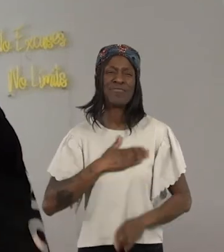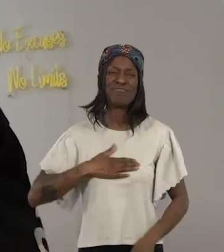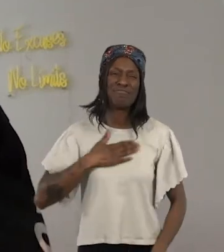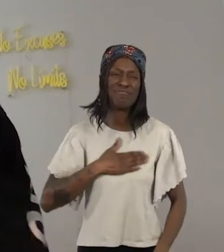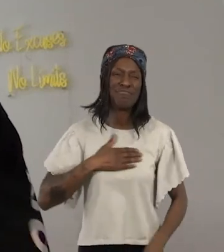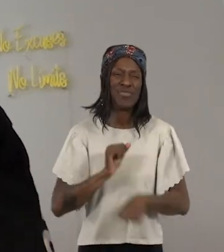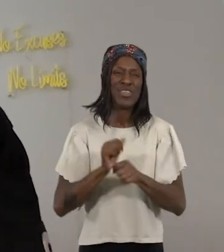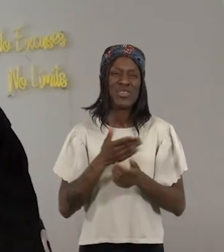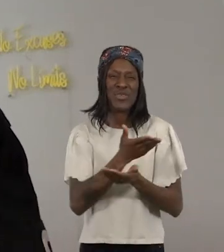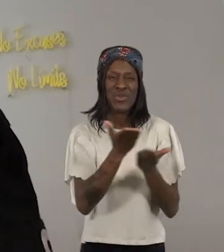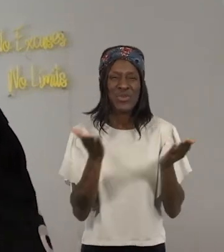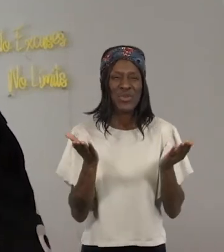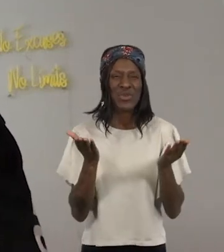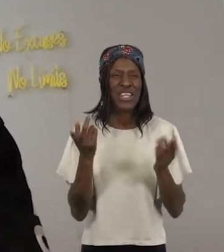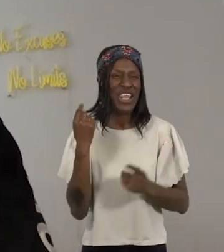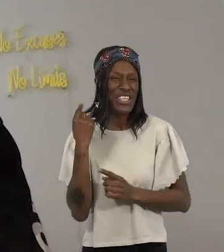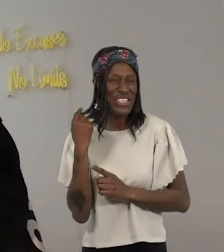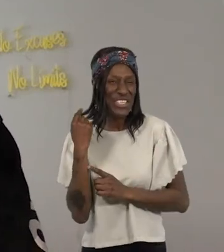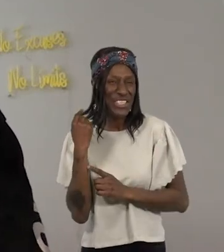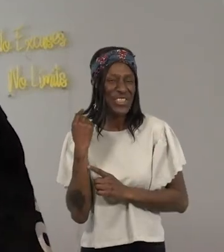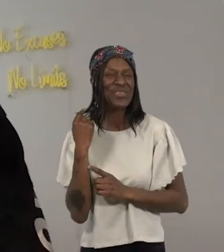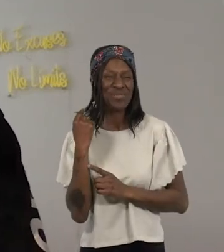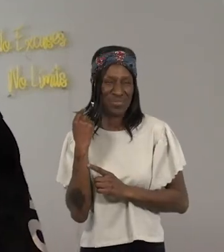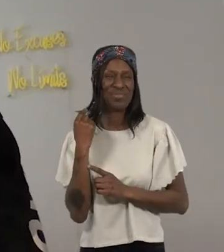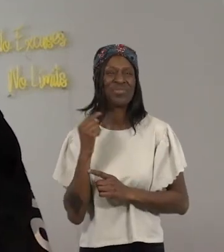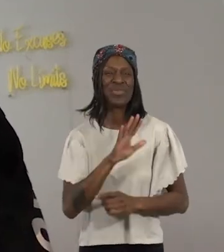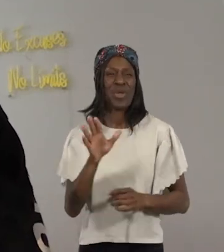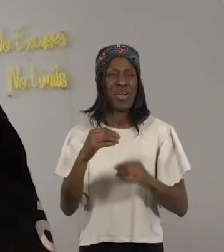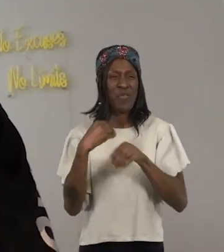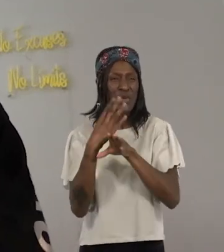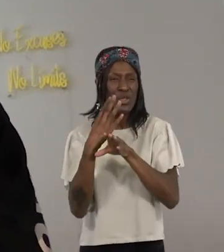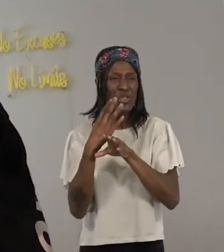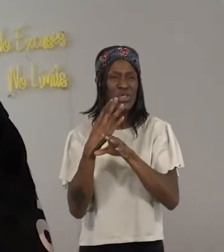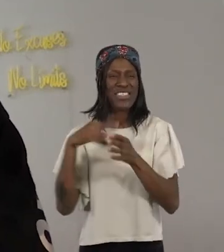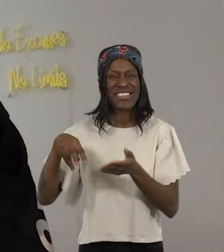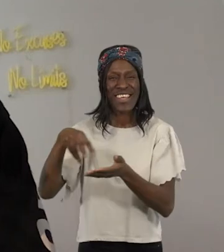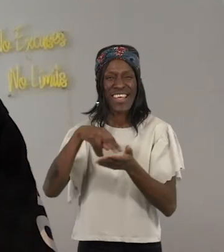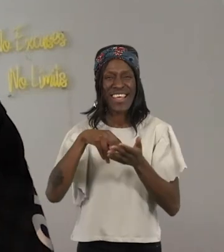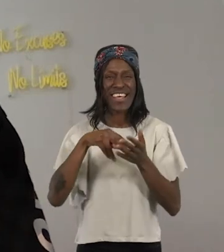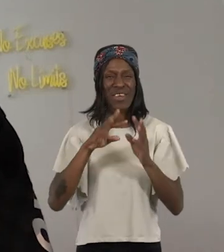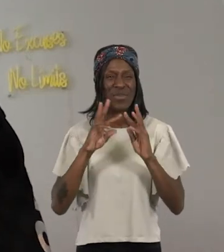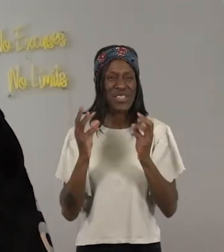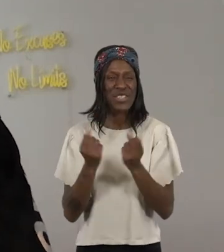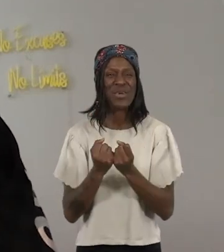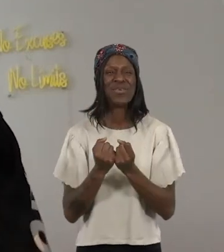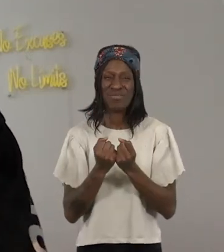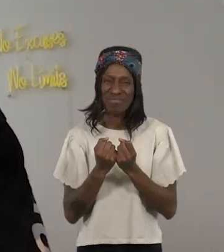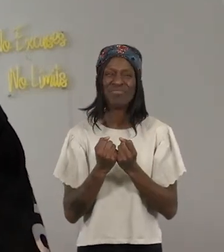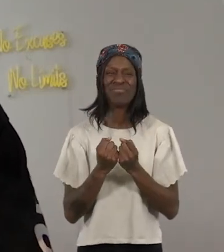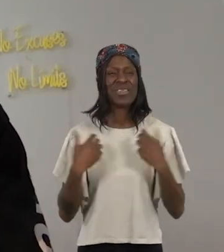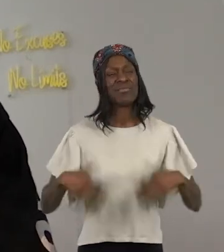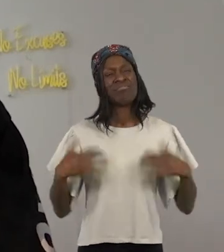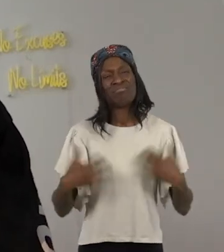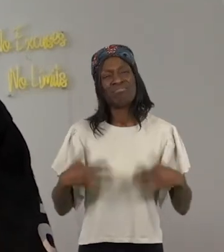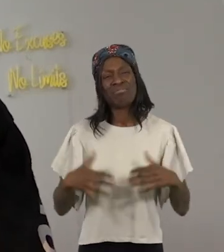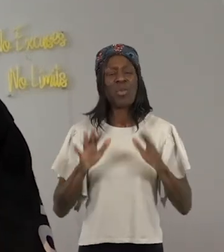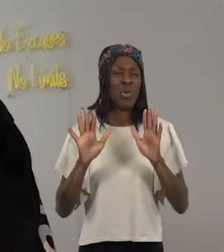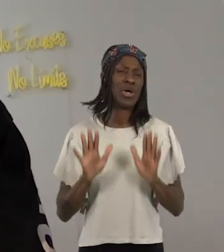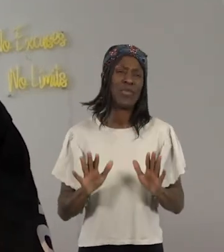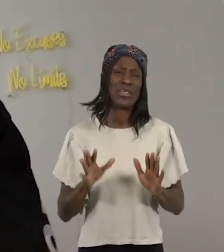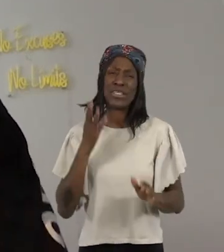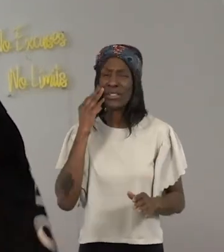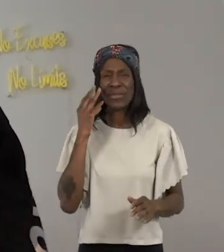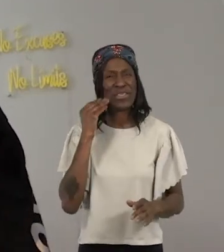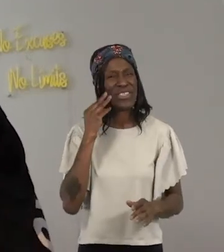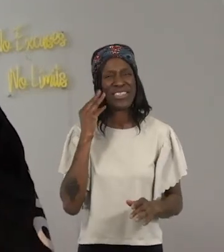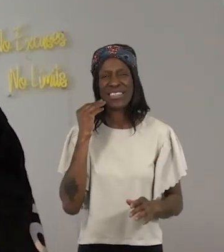the honor and pleasure to be working with you all last year in your virtual dance workshops, and it was